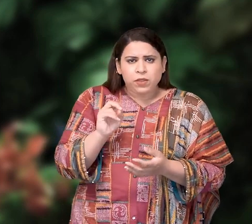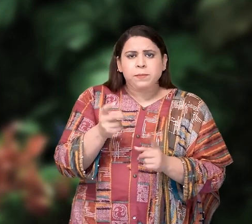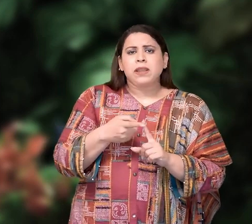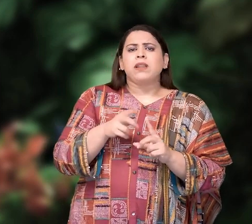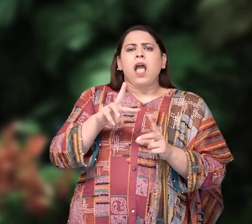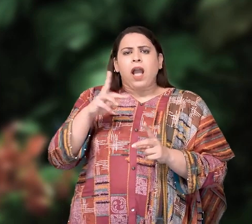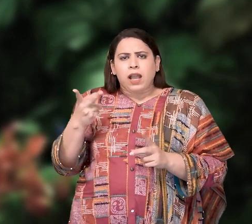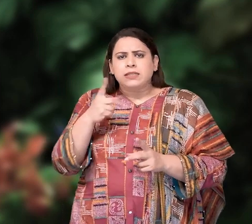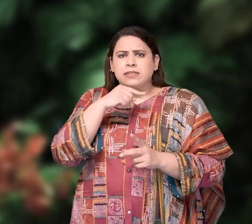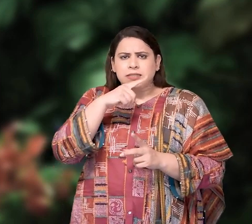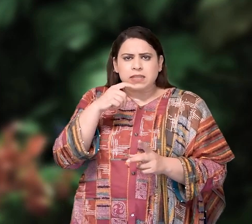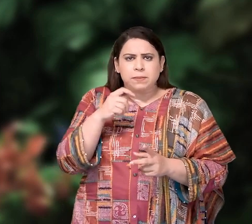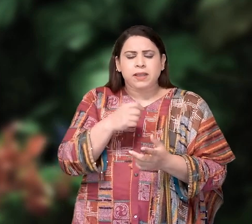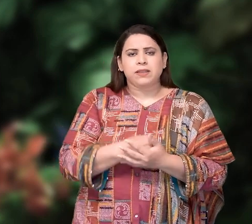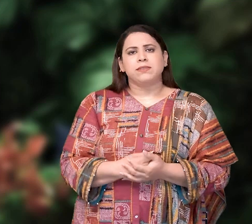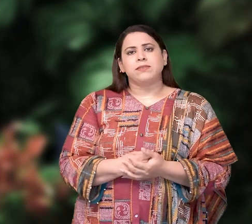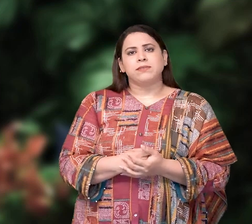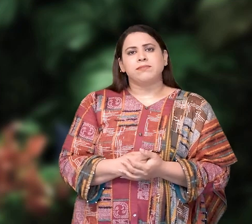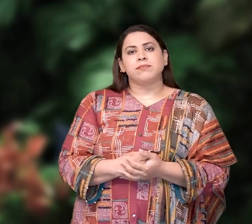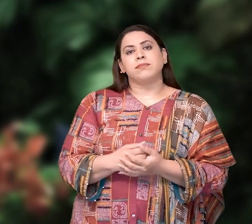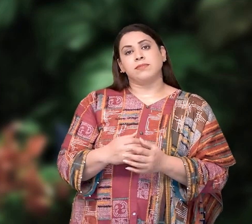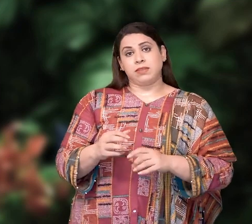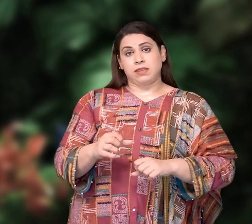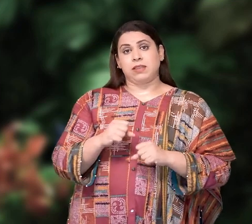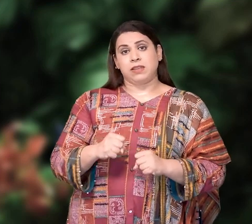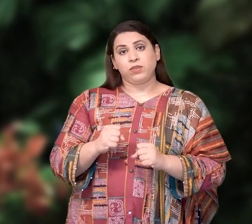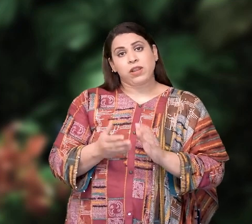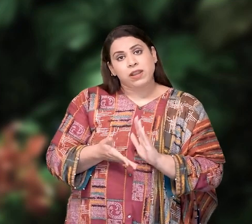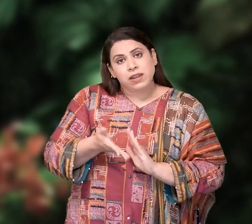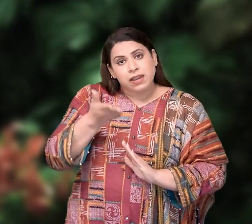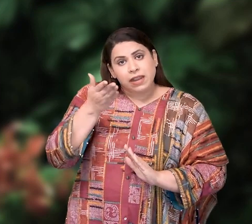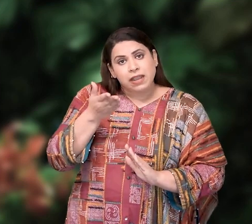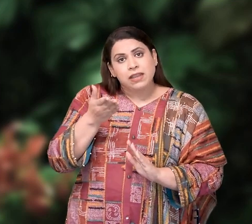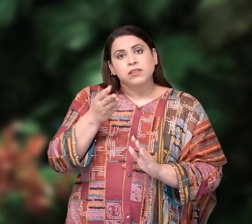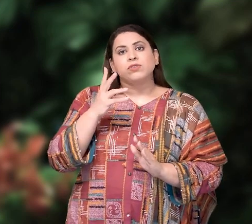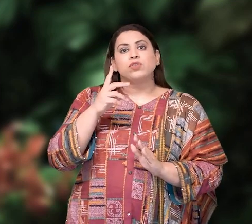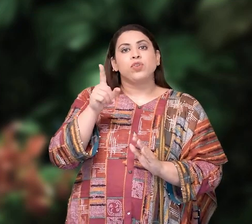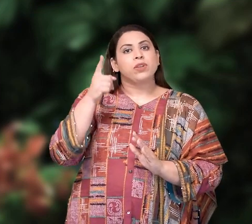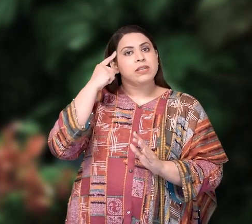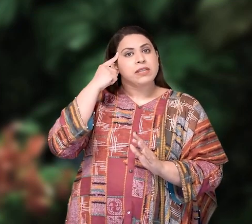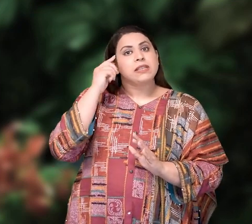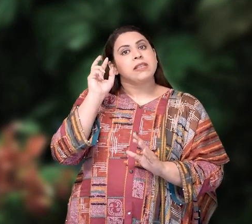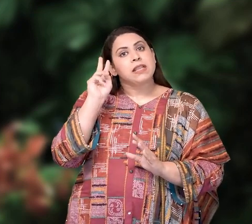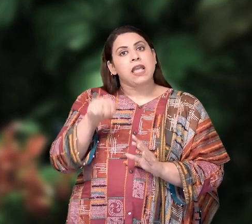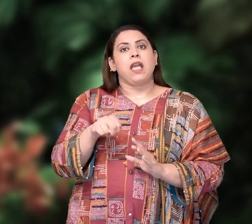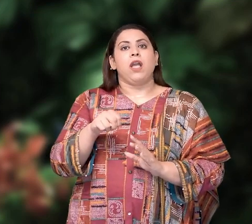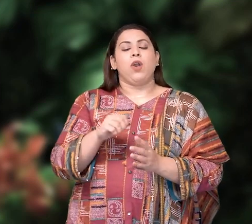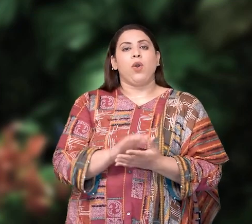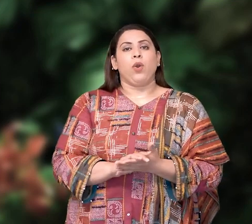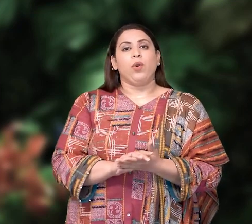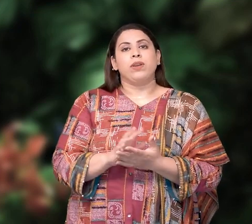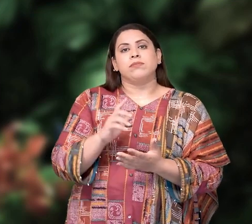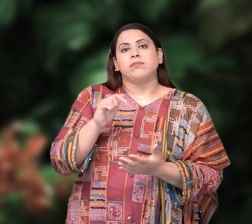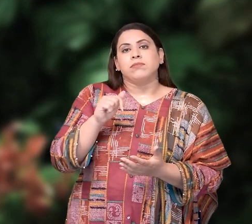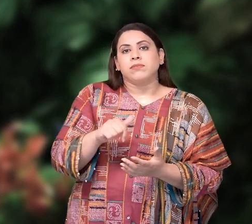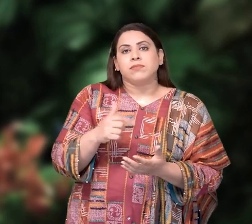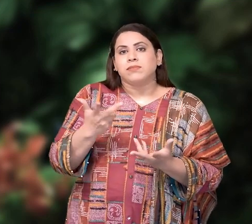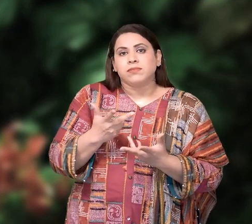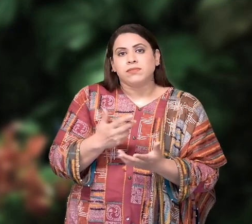dead language like Latin helped him to rise to where he was now, namely being the Prime Minister of Great